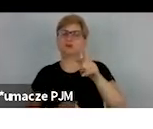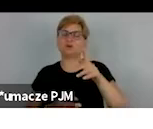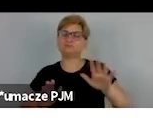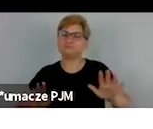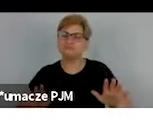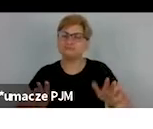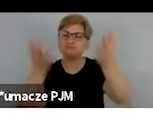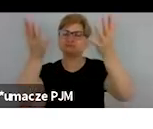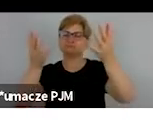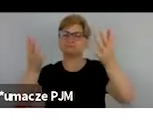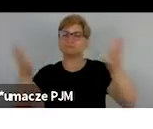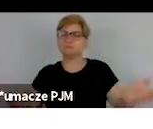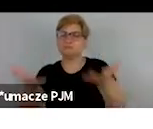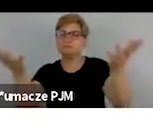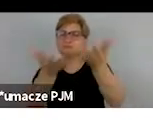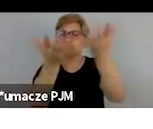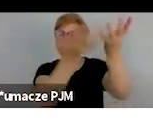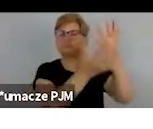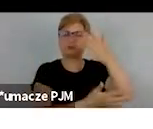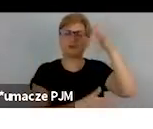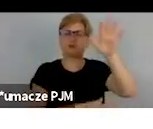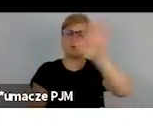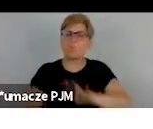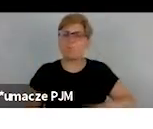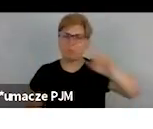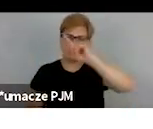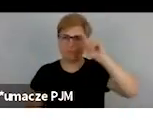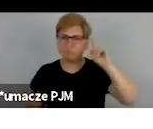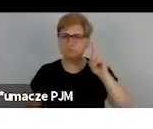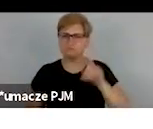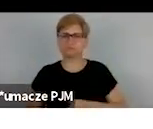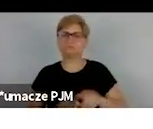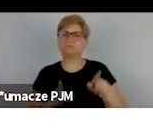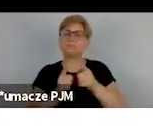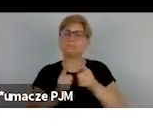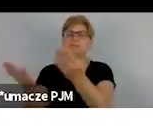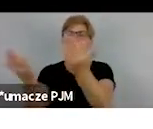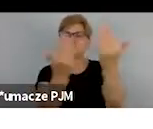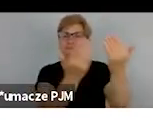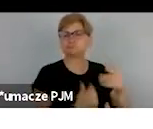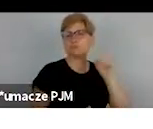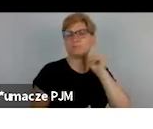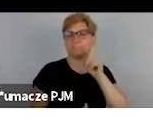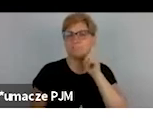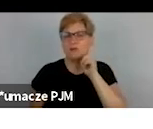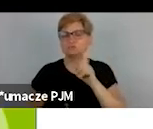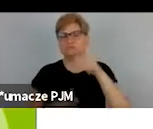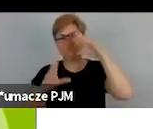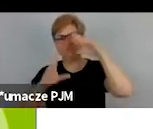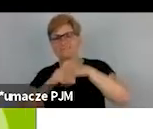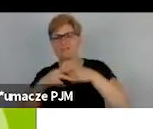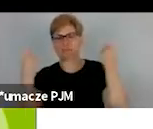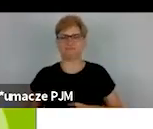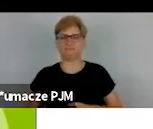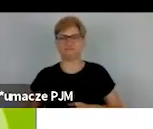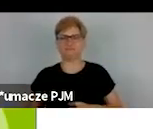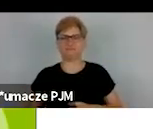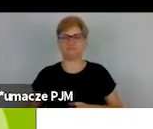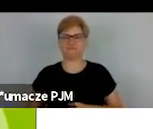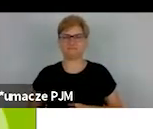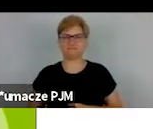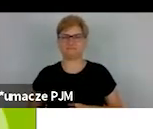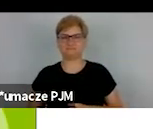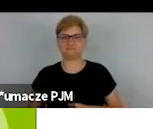Brothers for Life campaign, and the Men Care campaign. And I'll talk about each of those next. Next slide. No